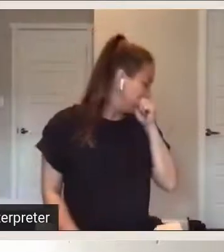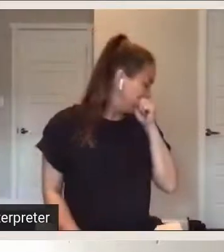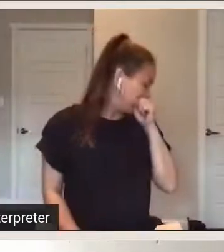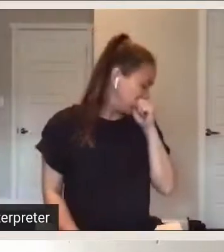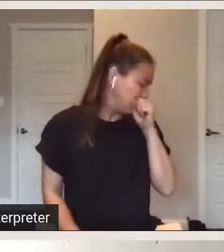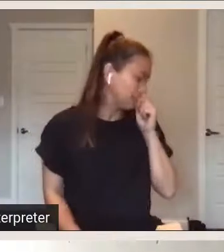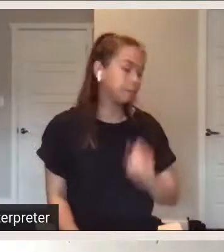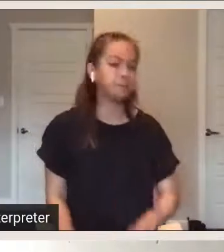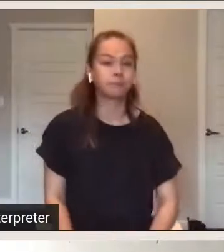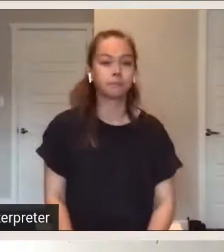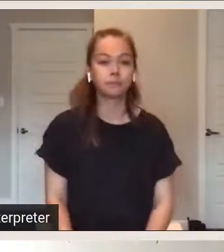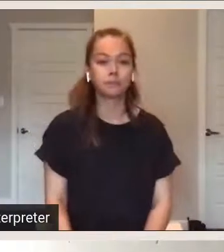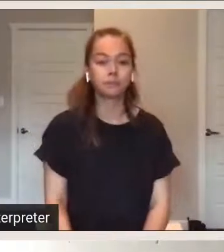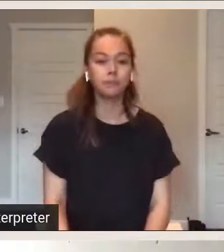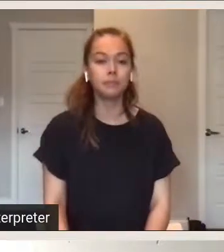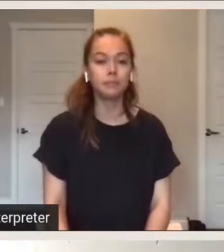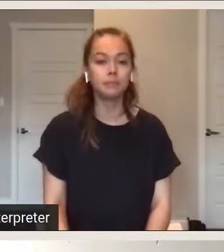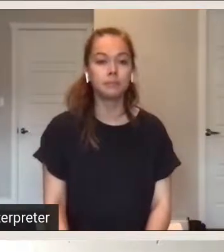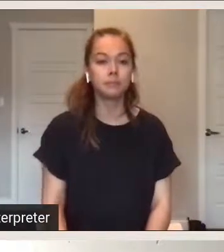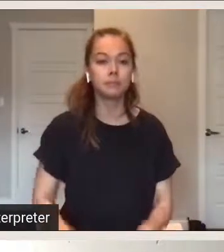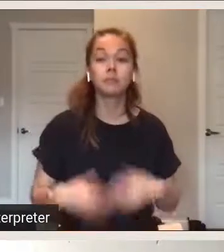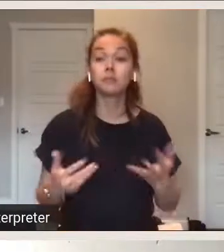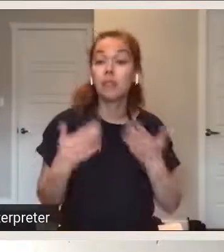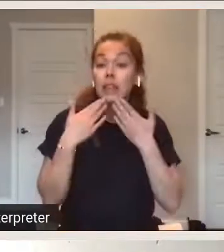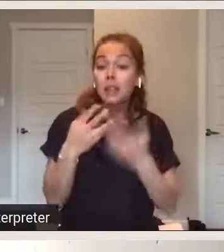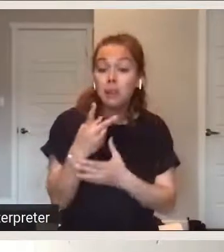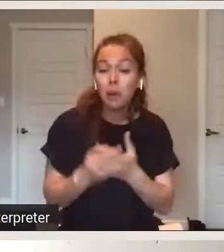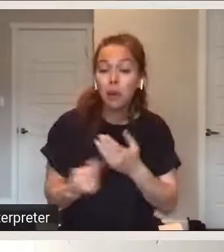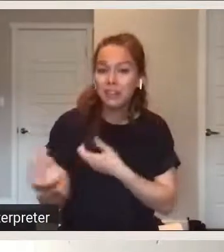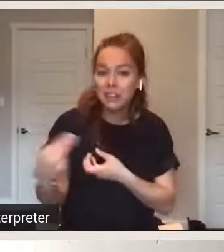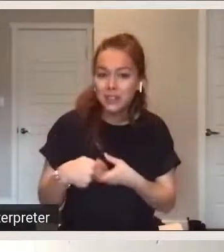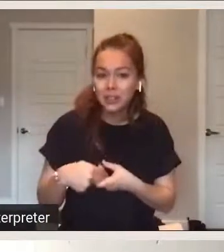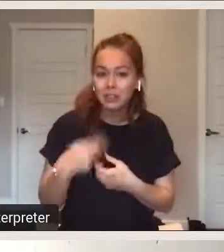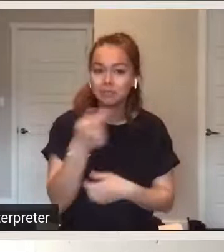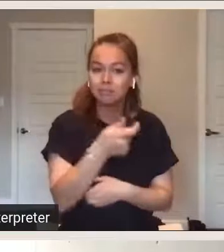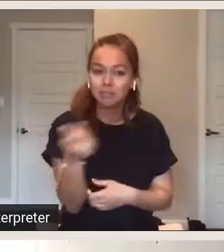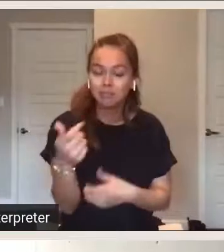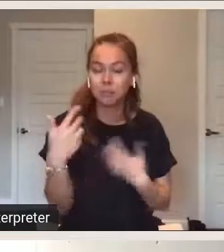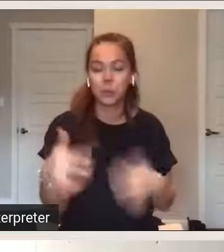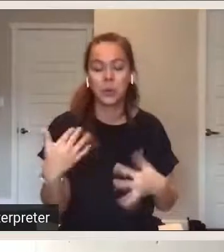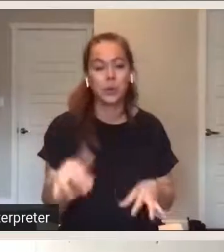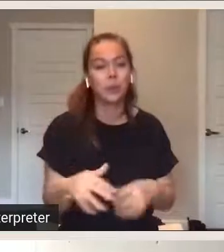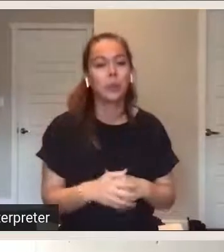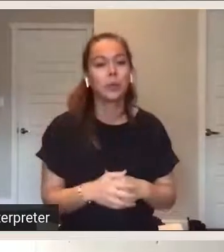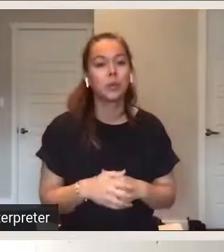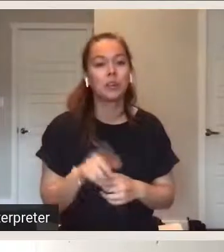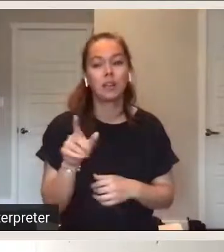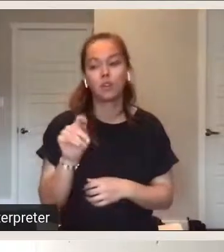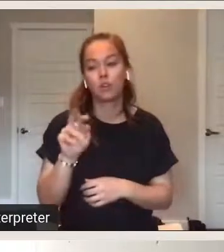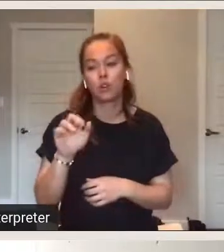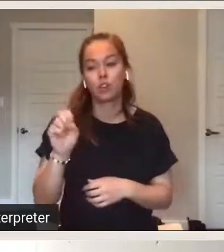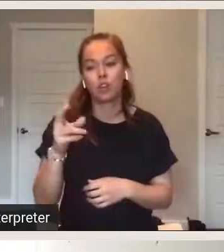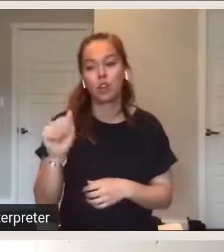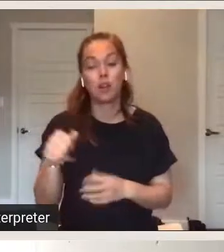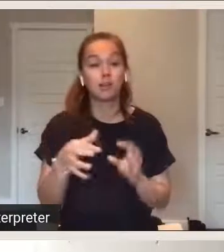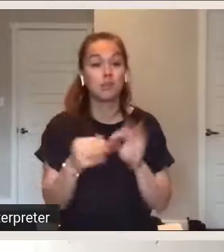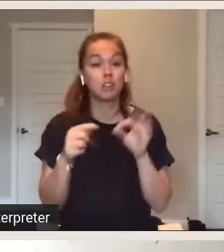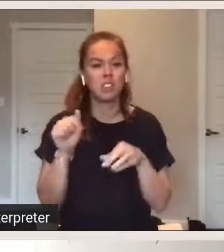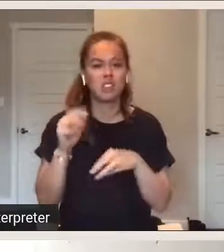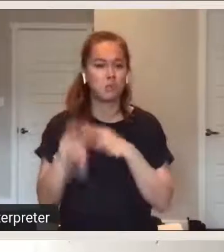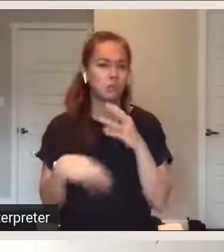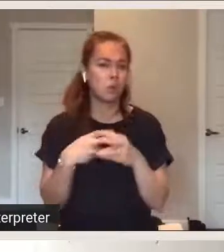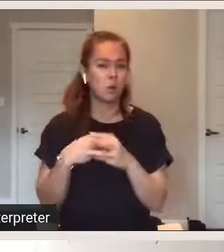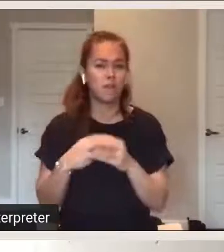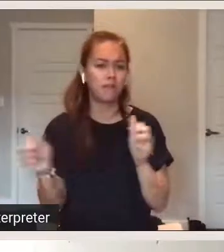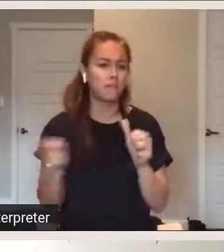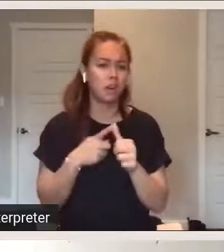Thank you. Yeah, so on that, thank you both so much for joining us. And as Trisha mentioned, this is the world premiere of Alola's